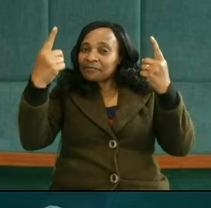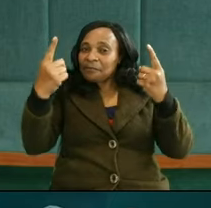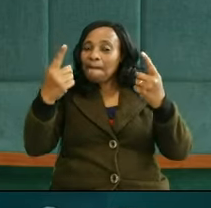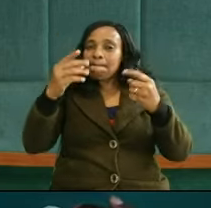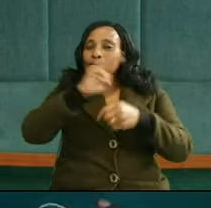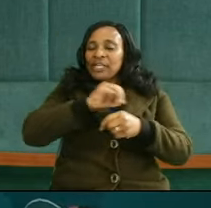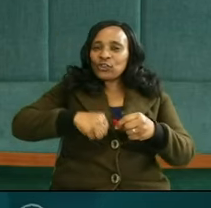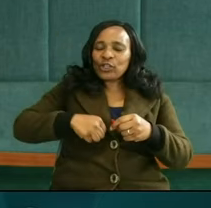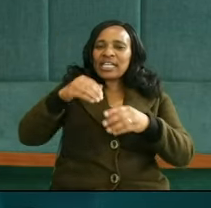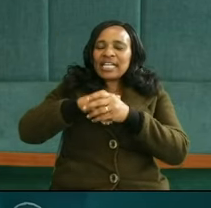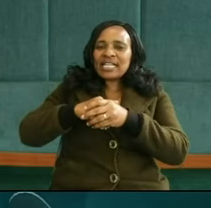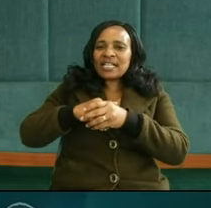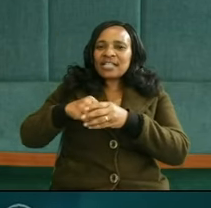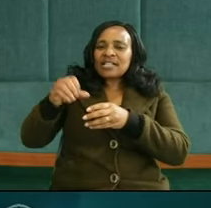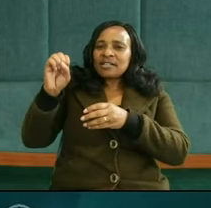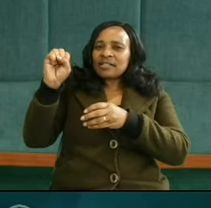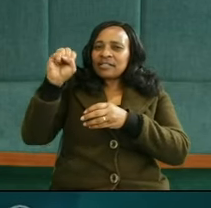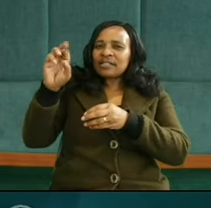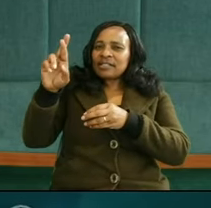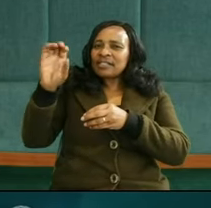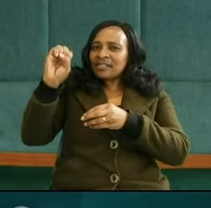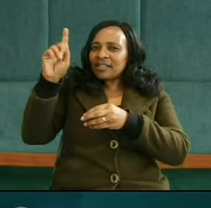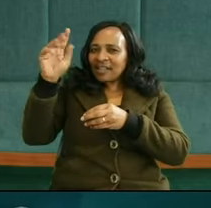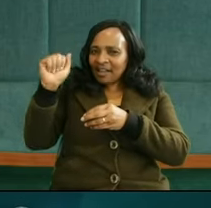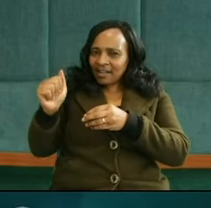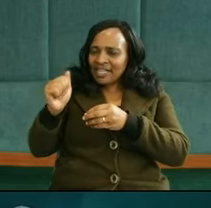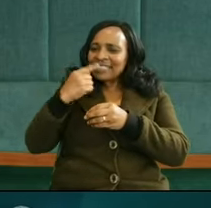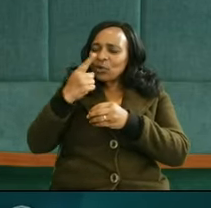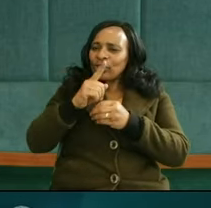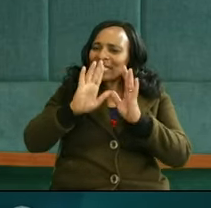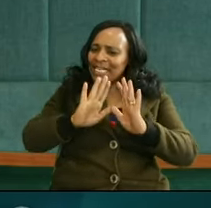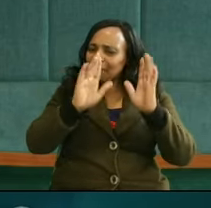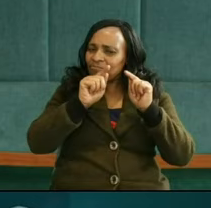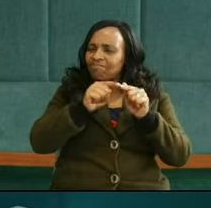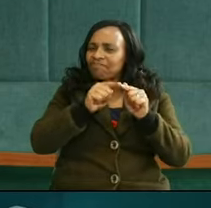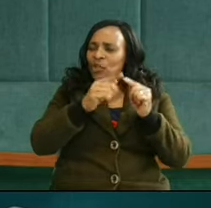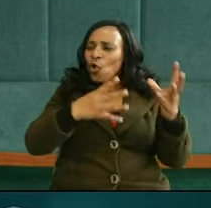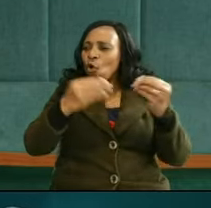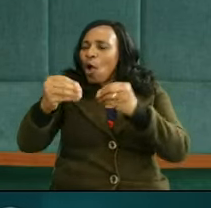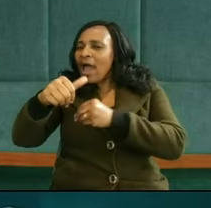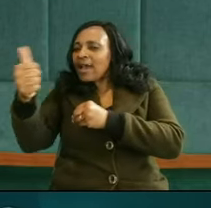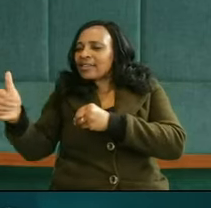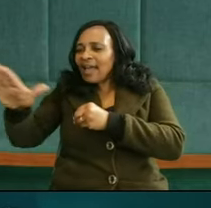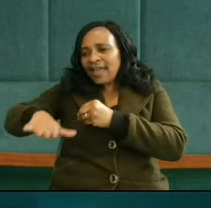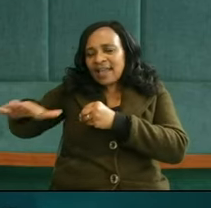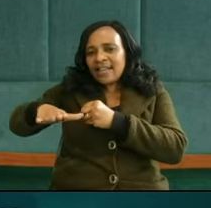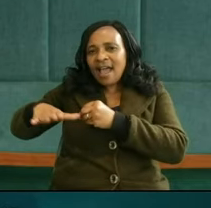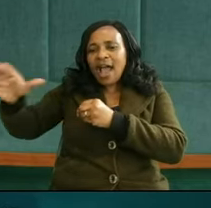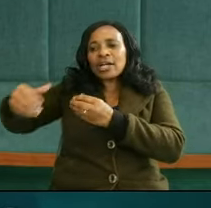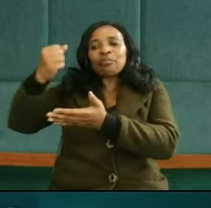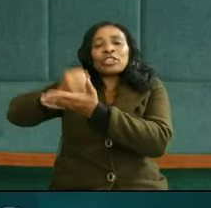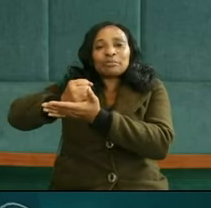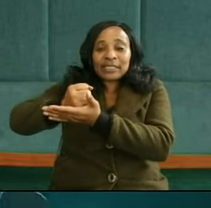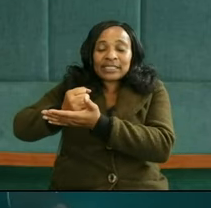in Samaria and asks him to leave and go for an assignment on the road towards it.